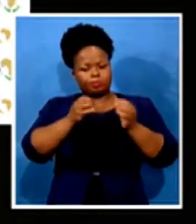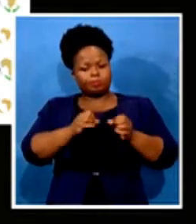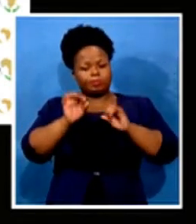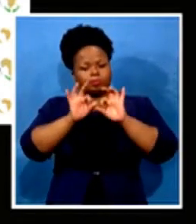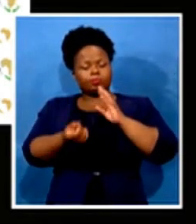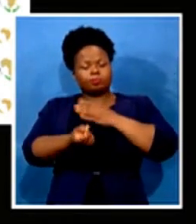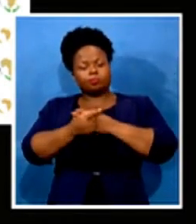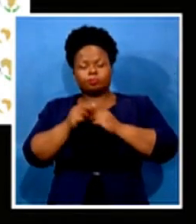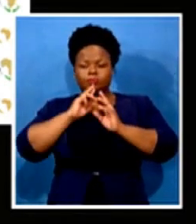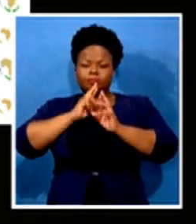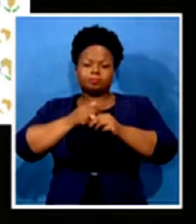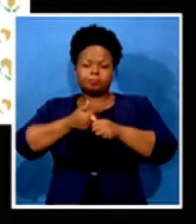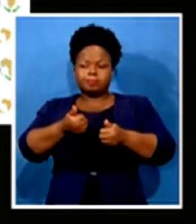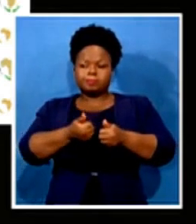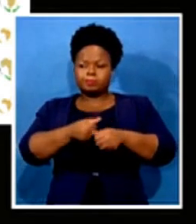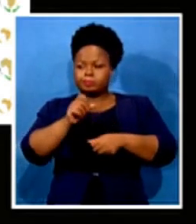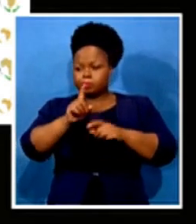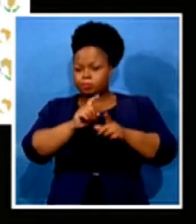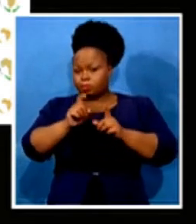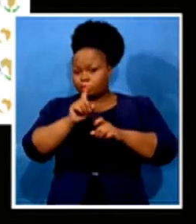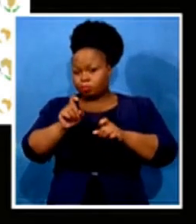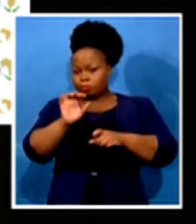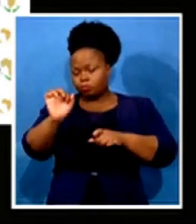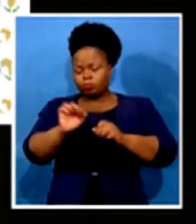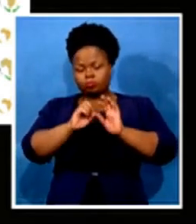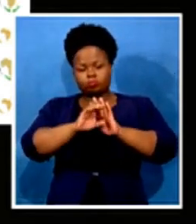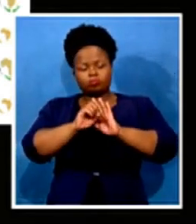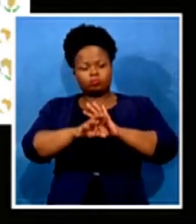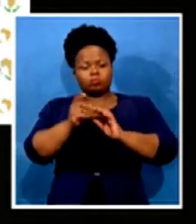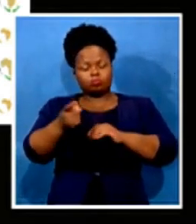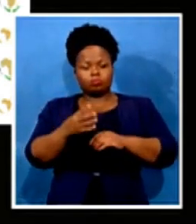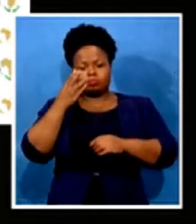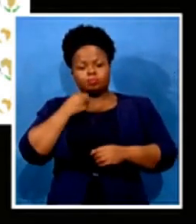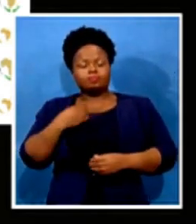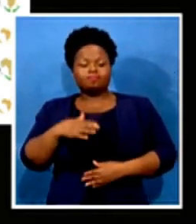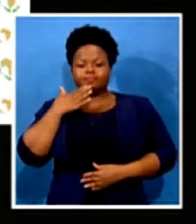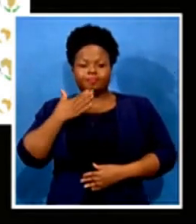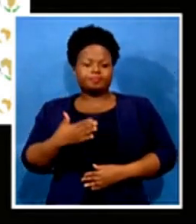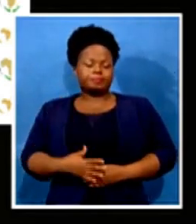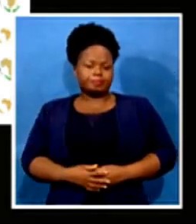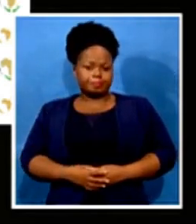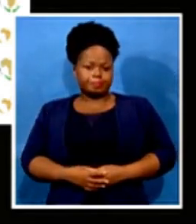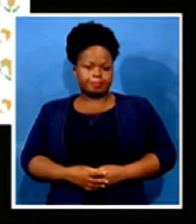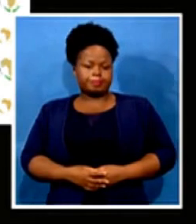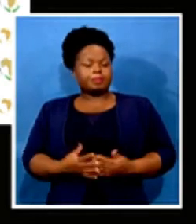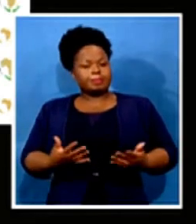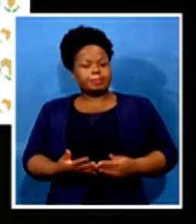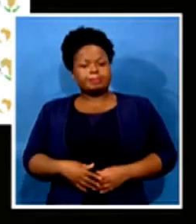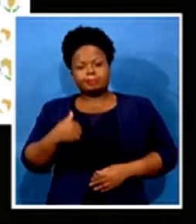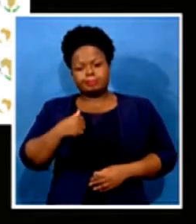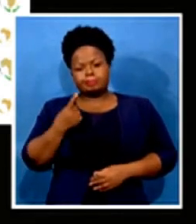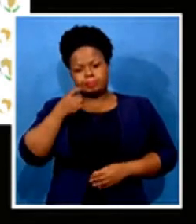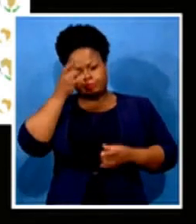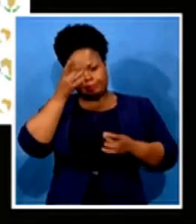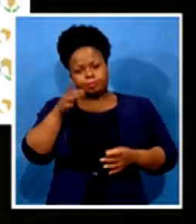to a number of the questions that the media has put forward to him. I have a message here from Lillian Luwaga, who's saying,